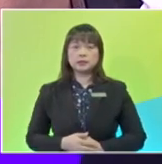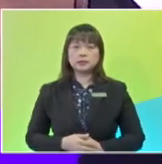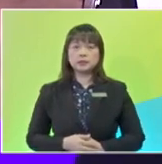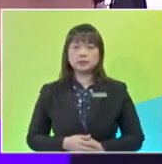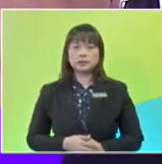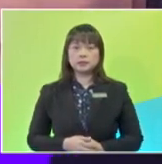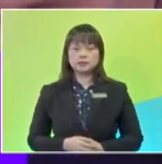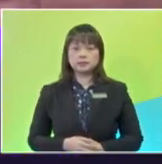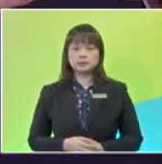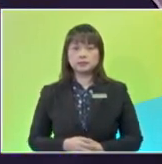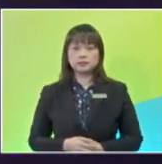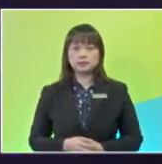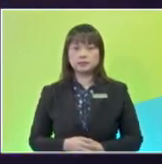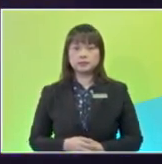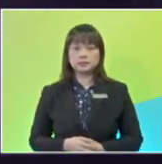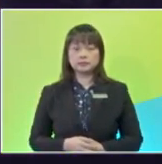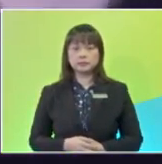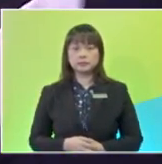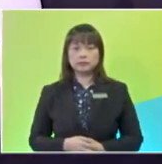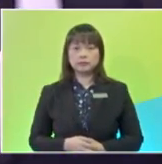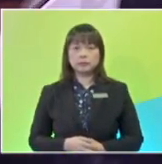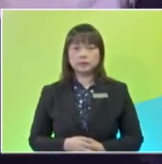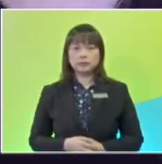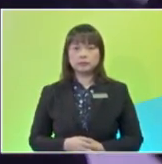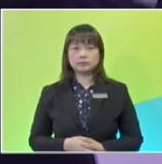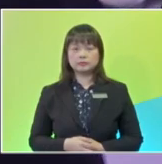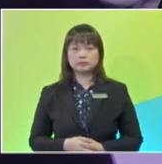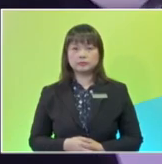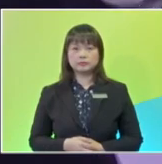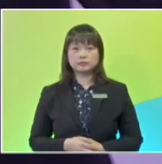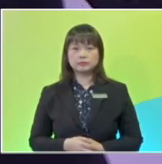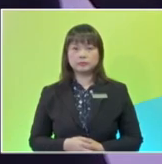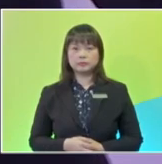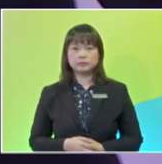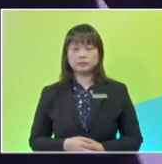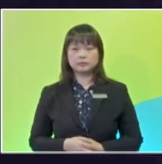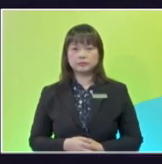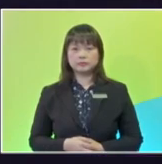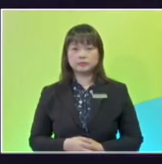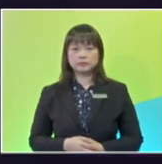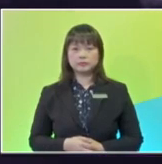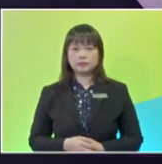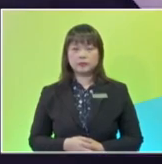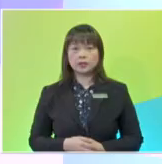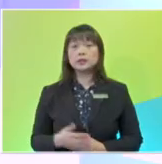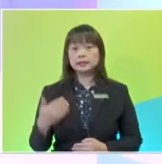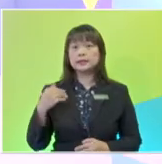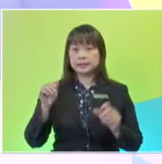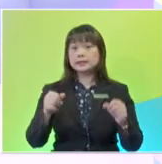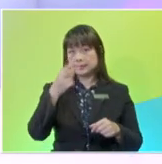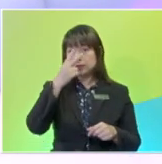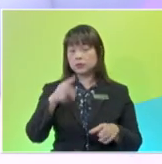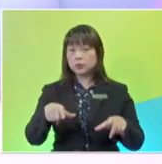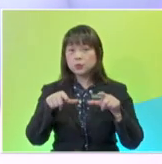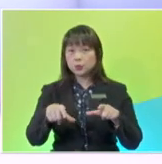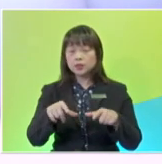1, 2, 3, 4, 5. Okay. So, from here, mm-hmm. We can see that the wood debris are actually floating.